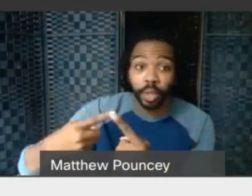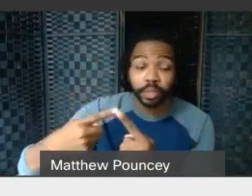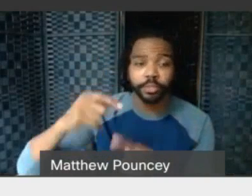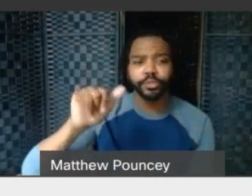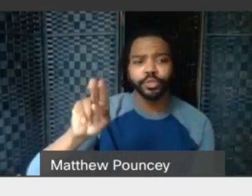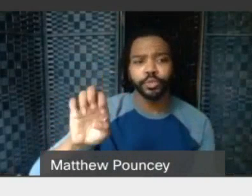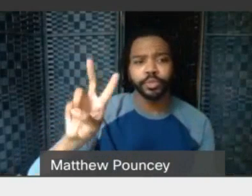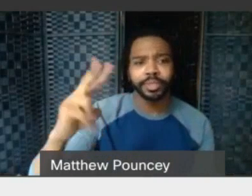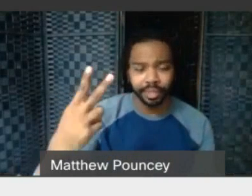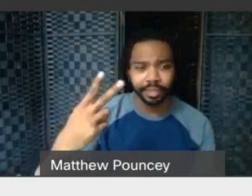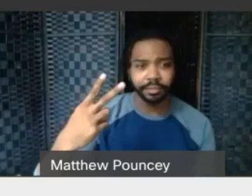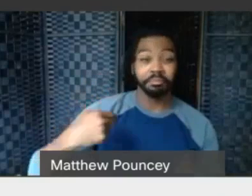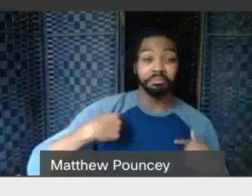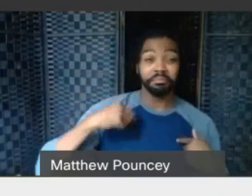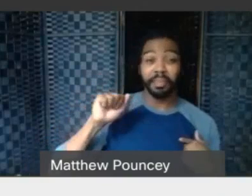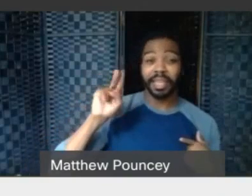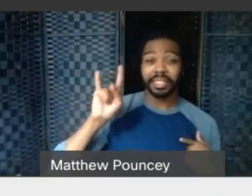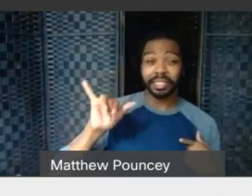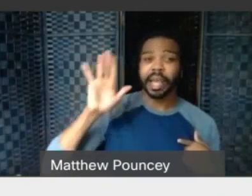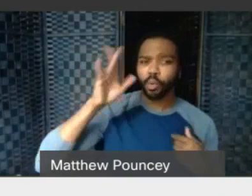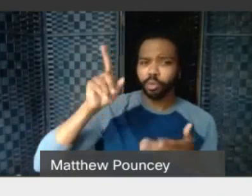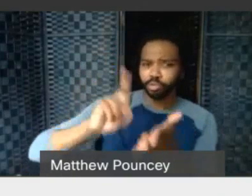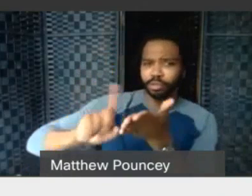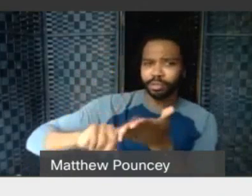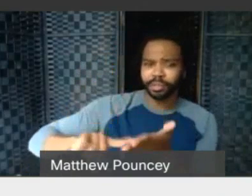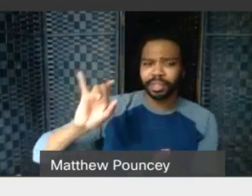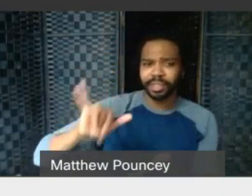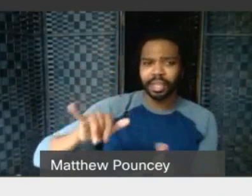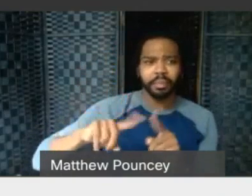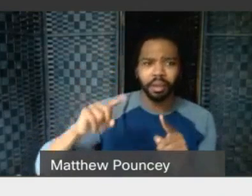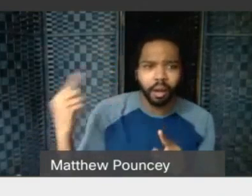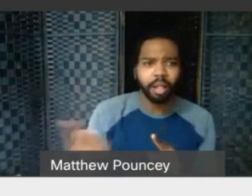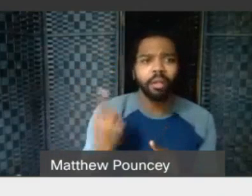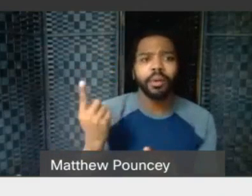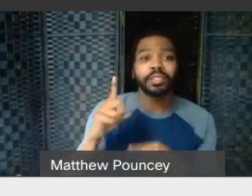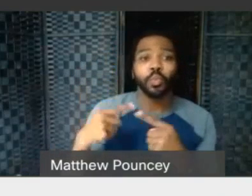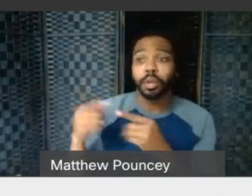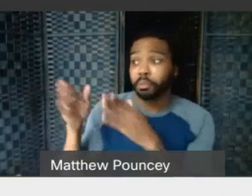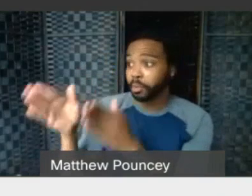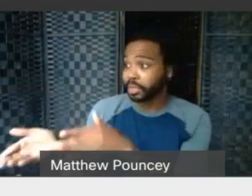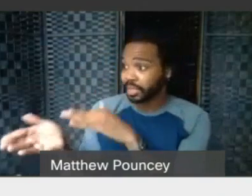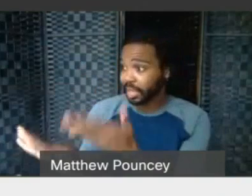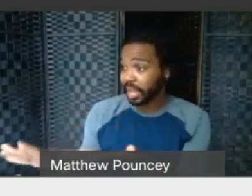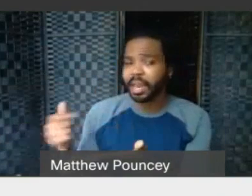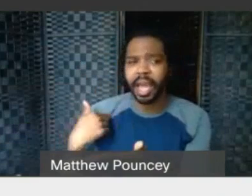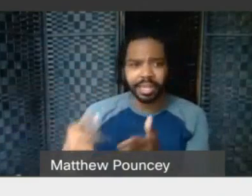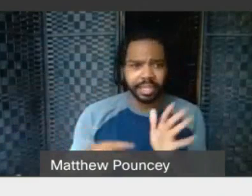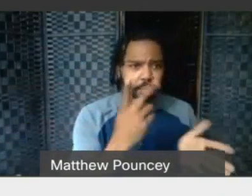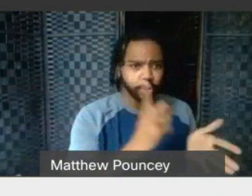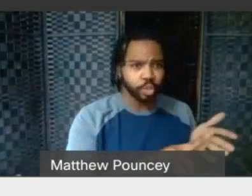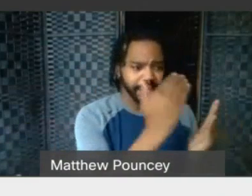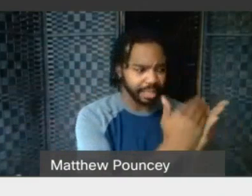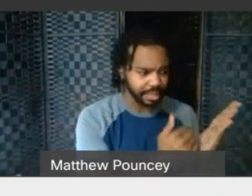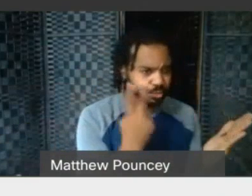Um, I will look into that, but I always, when the person dies, I always check our list to see if it was someone who had previously had